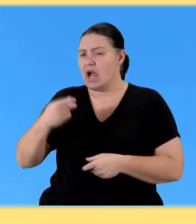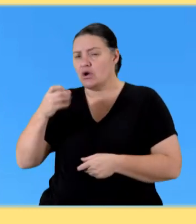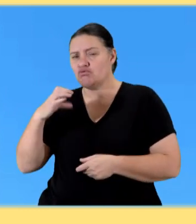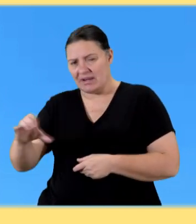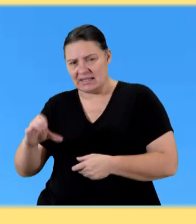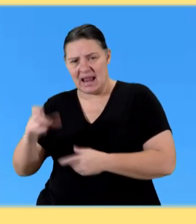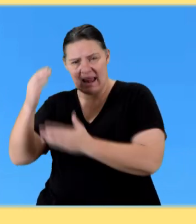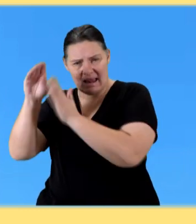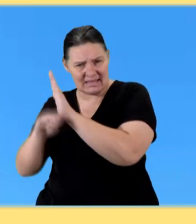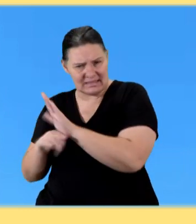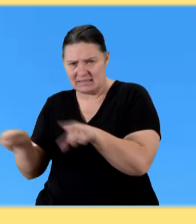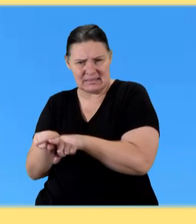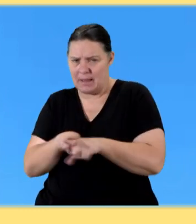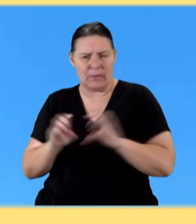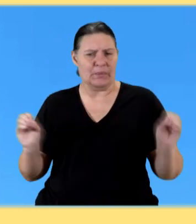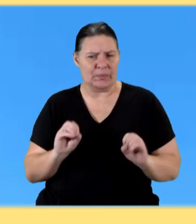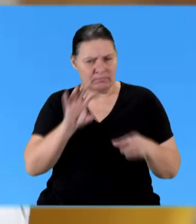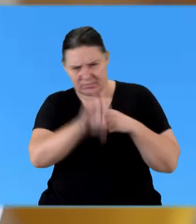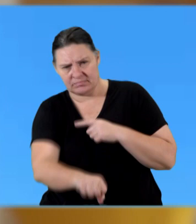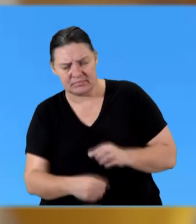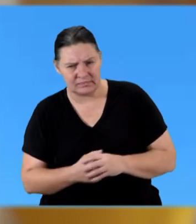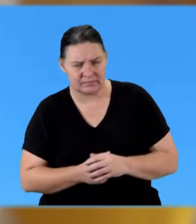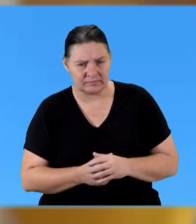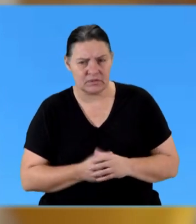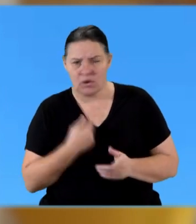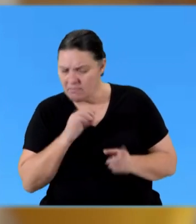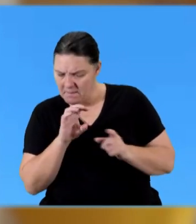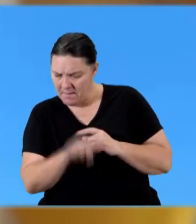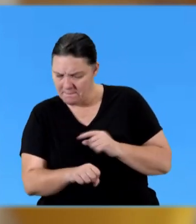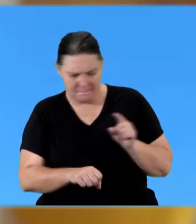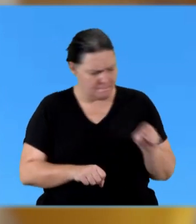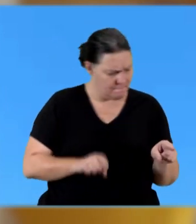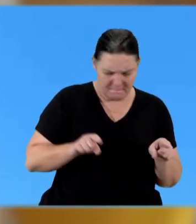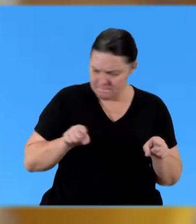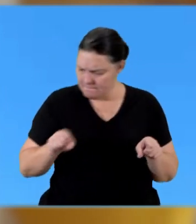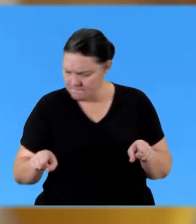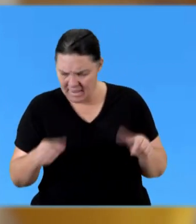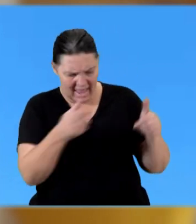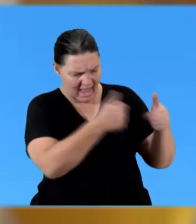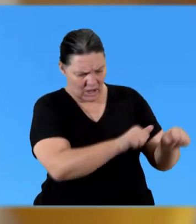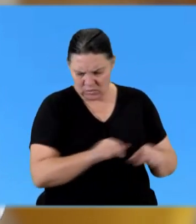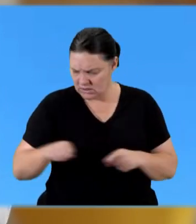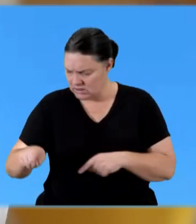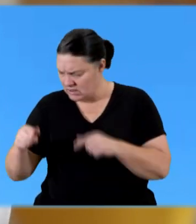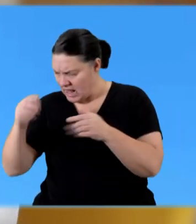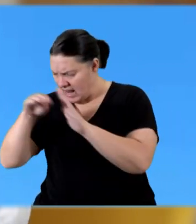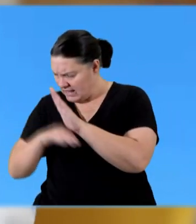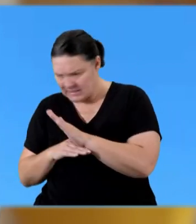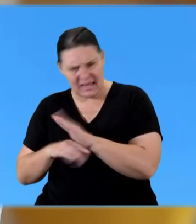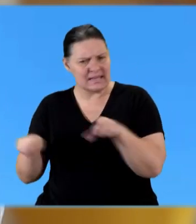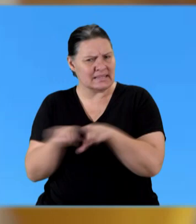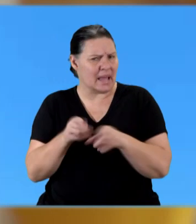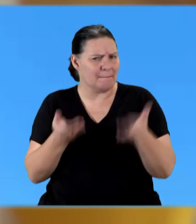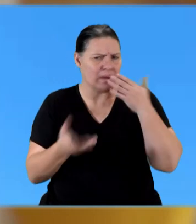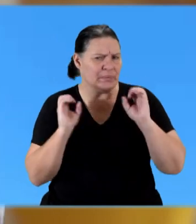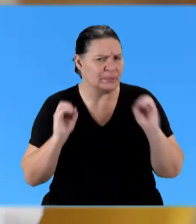creditors list are not the same. So when we discover that the creditors control account and the creditors list don't have